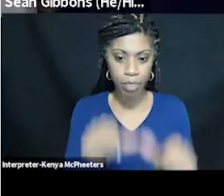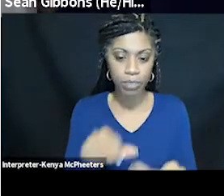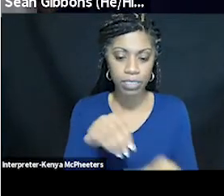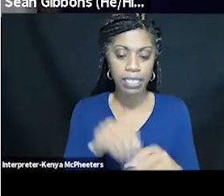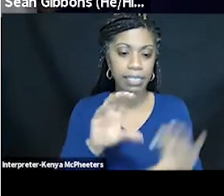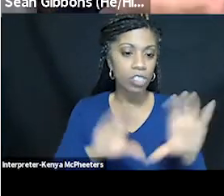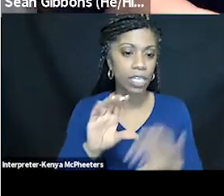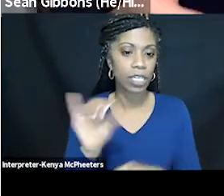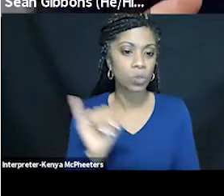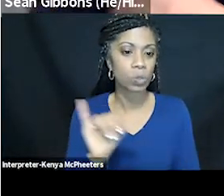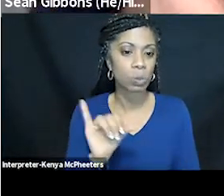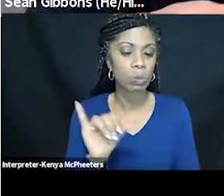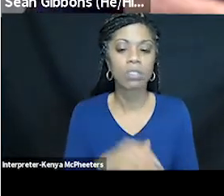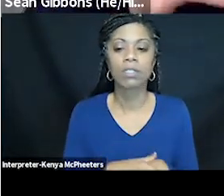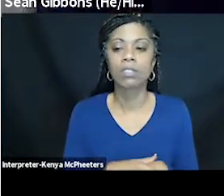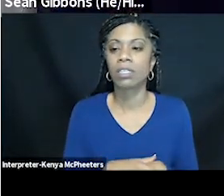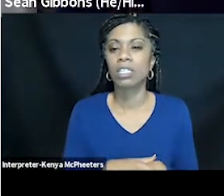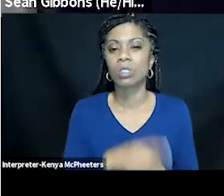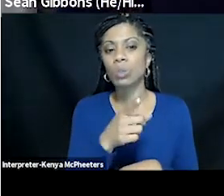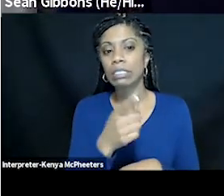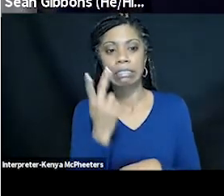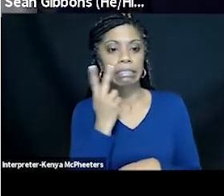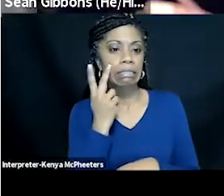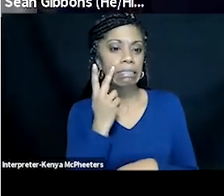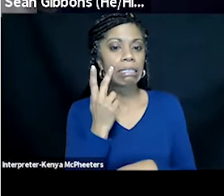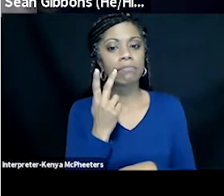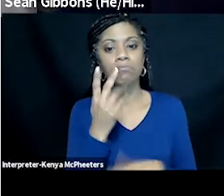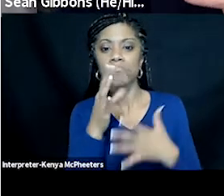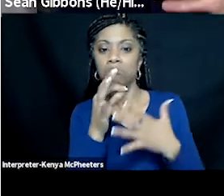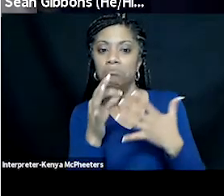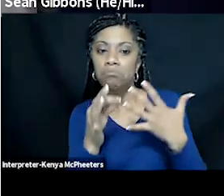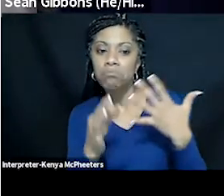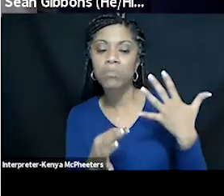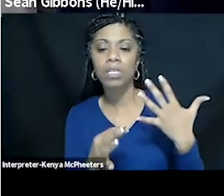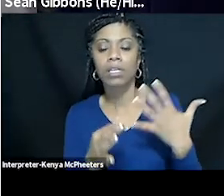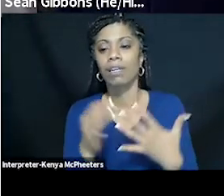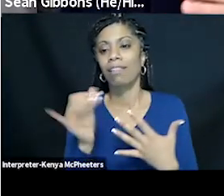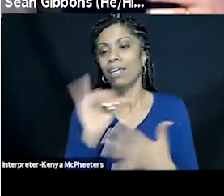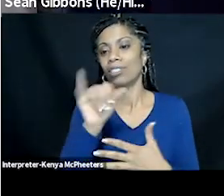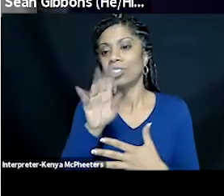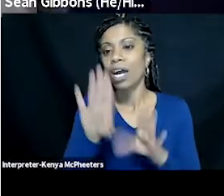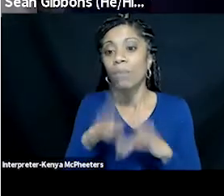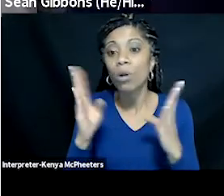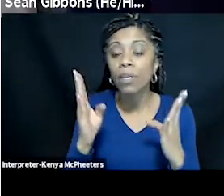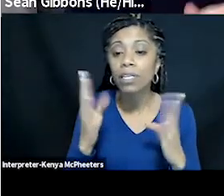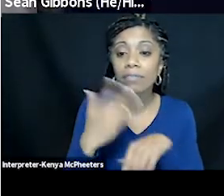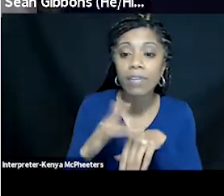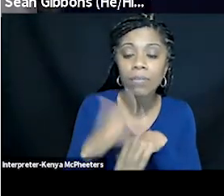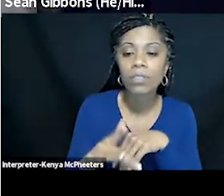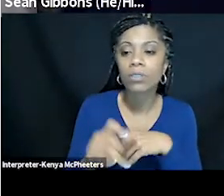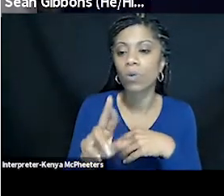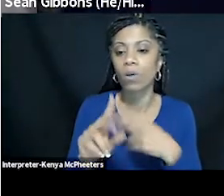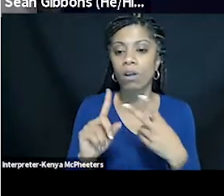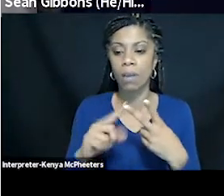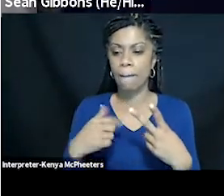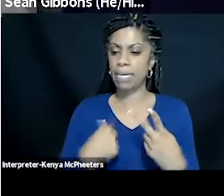you to participate. And as you can just get a flavor of some of the things that we offer up in that listserv, everything from job openings to how do I fill in the blank. And there's